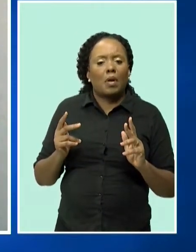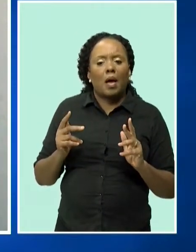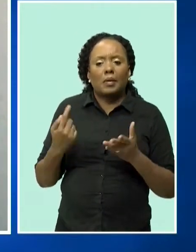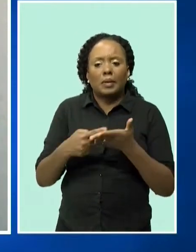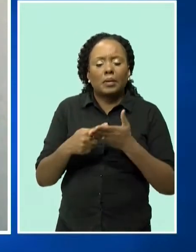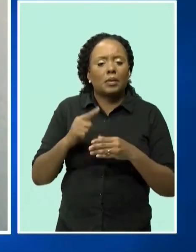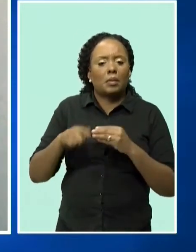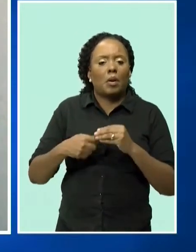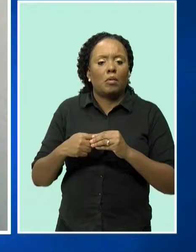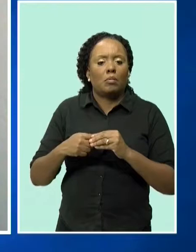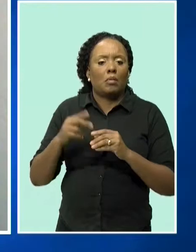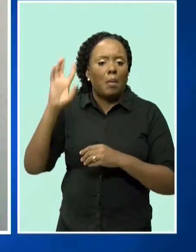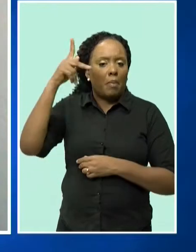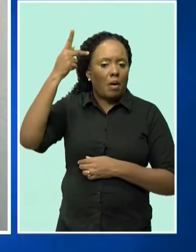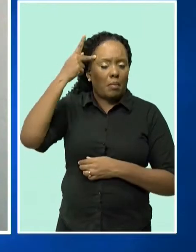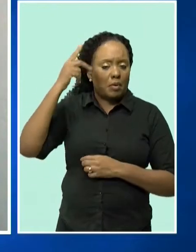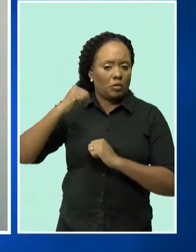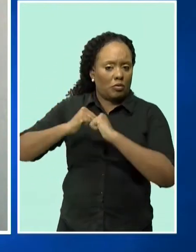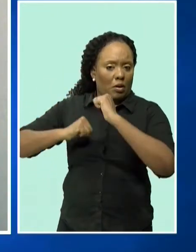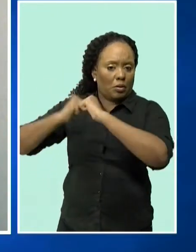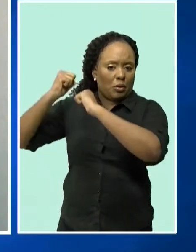There's talk about